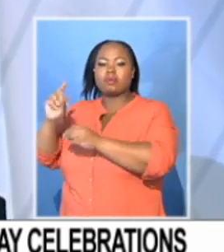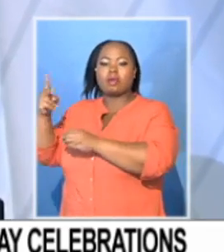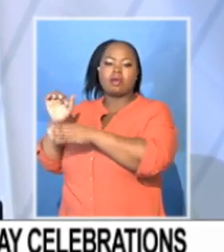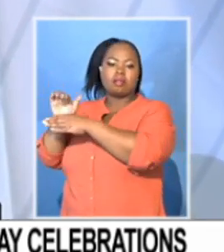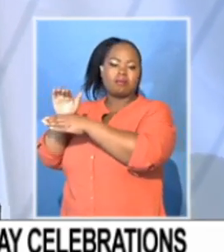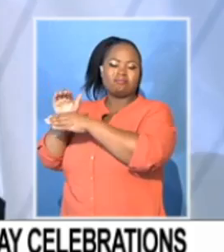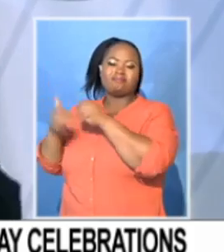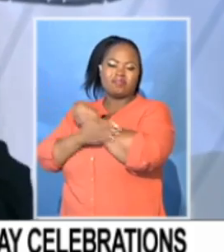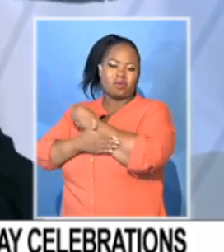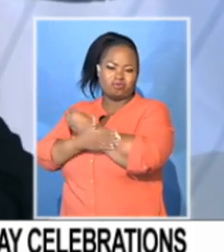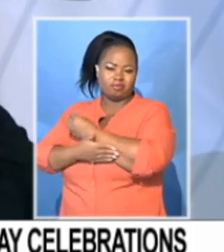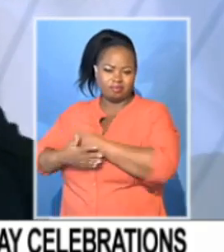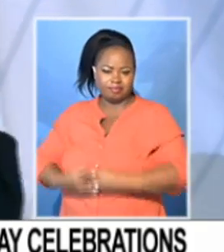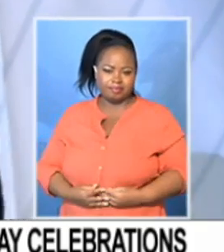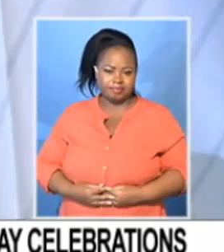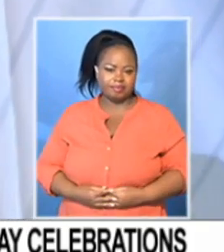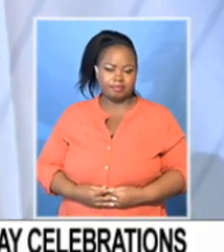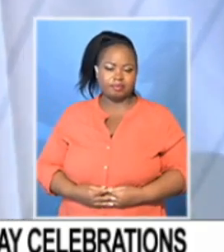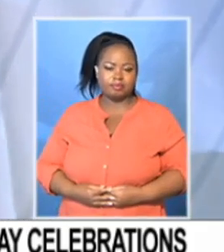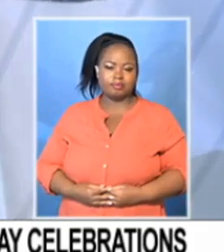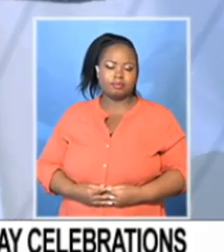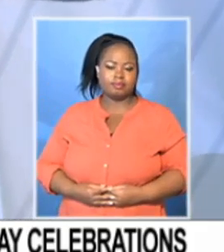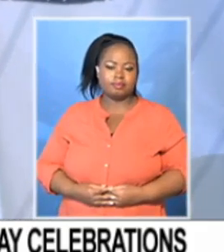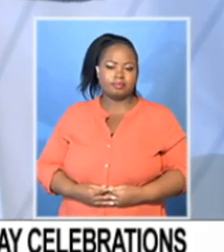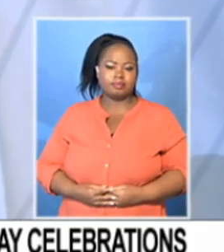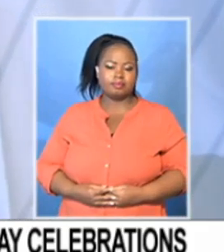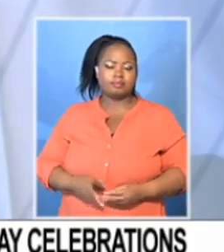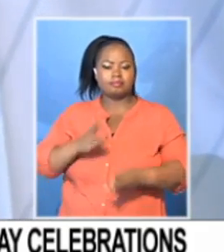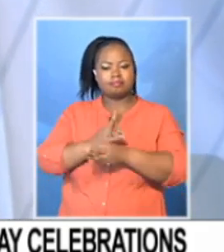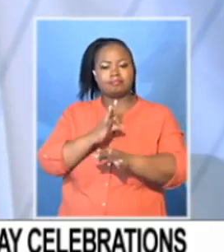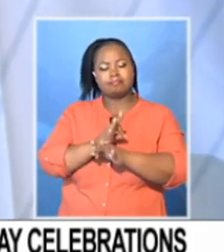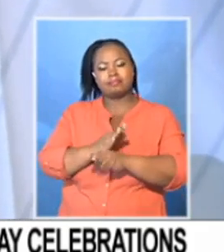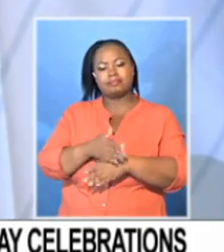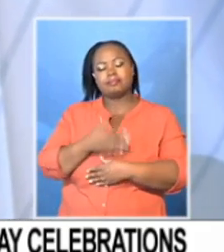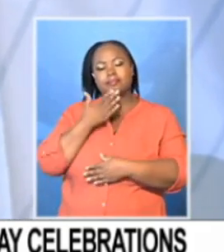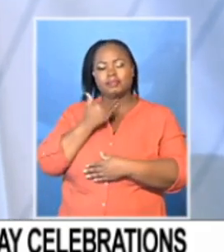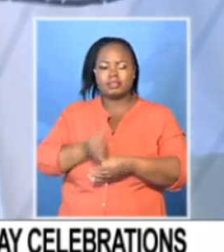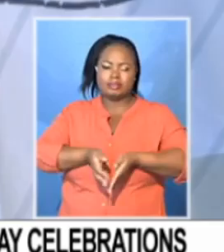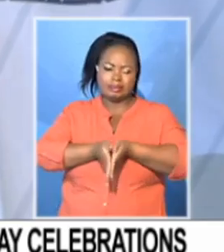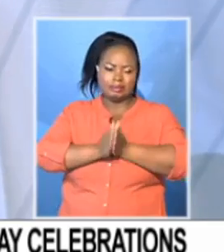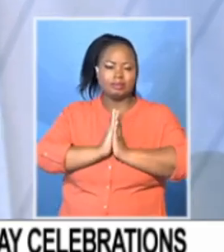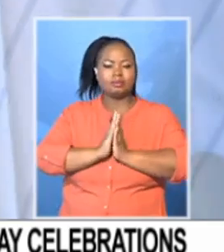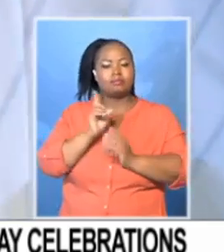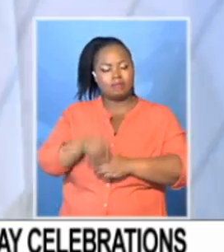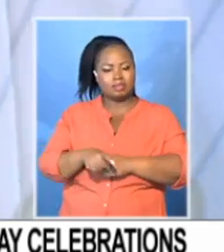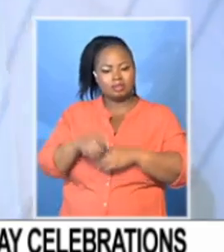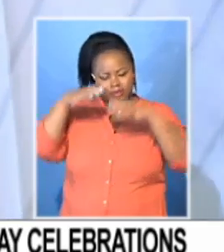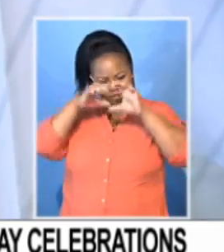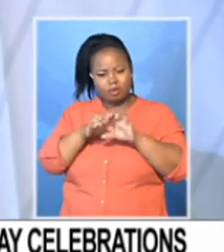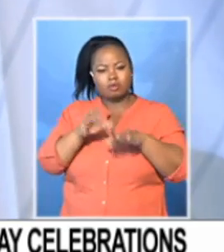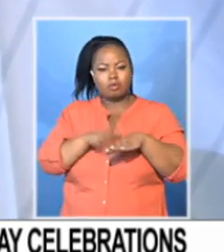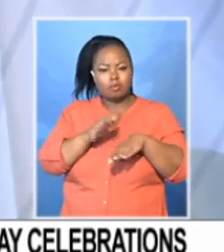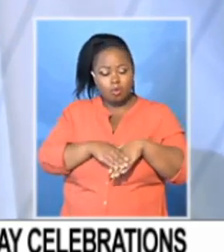We urge parents to take a keen interest on the activities of their